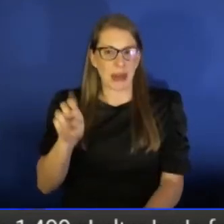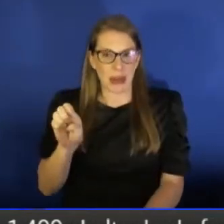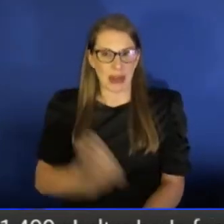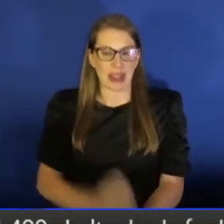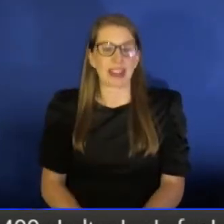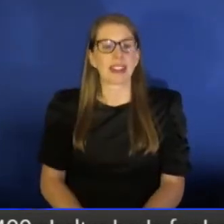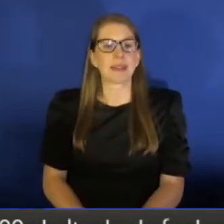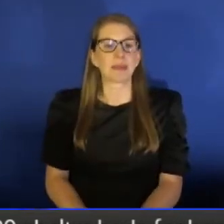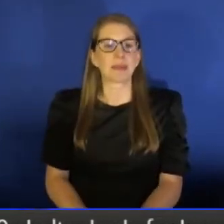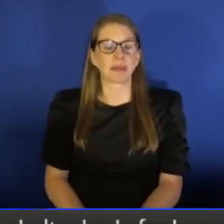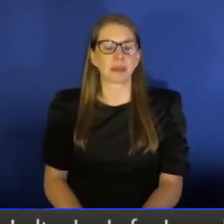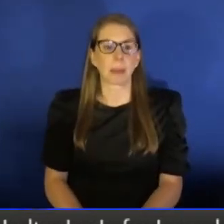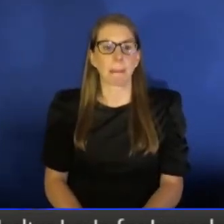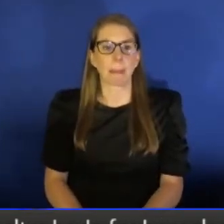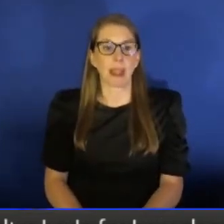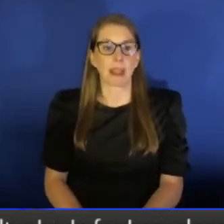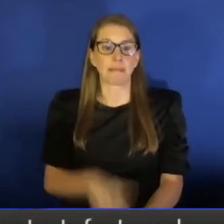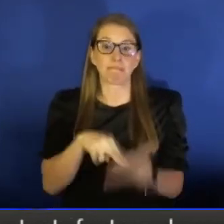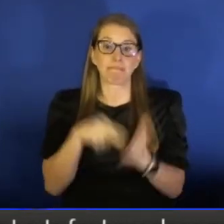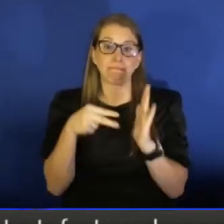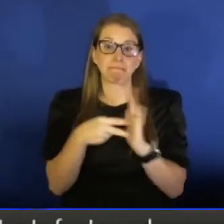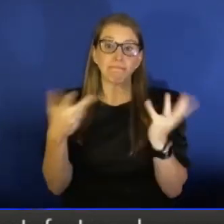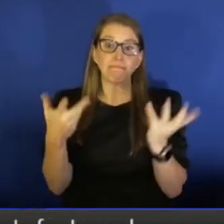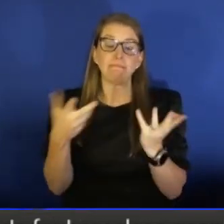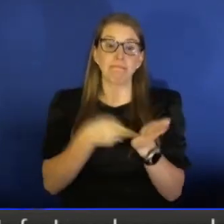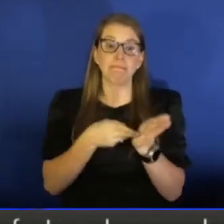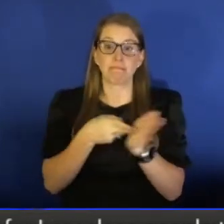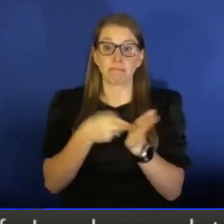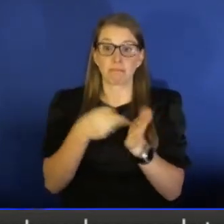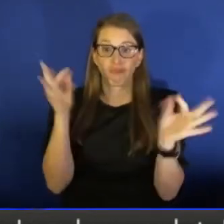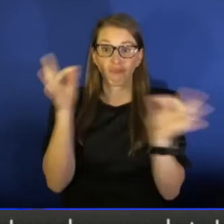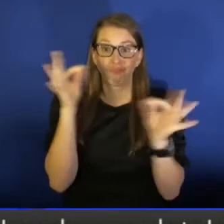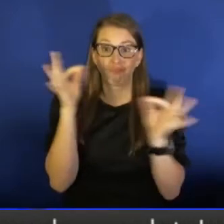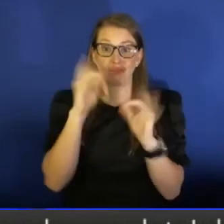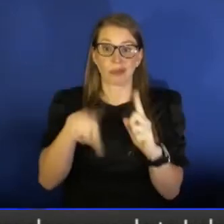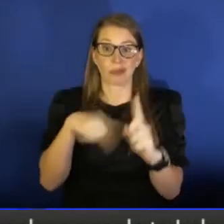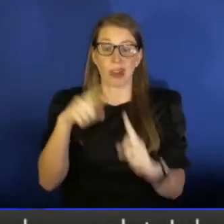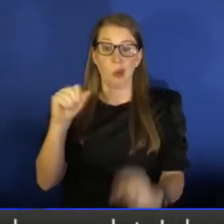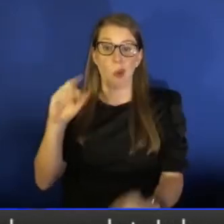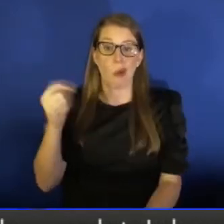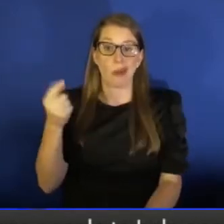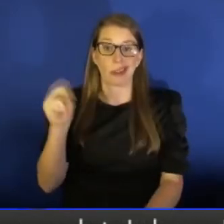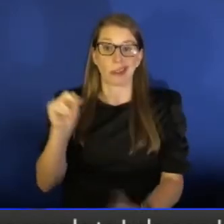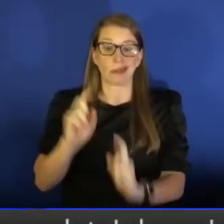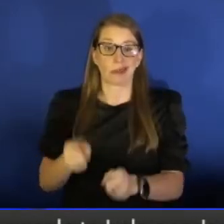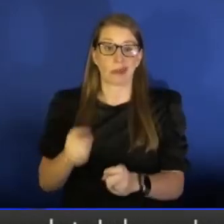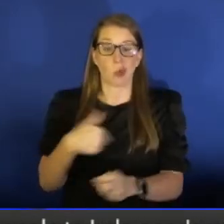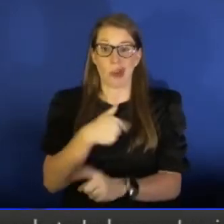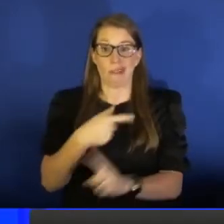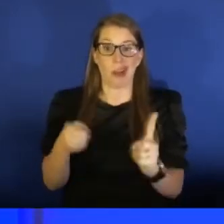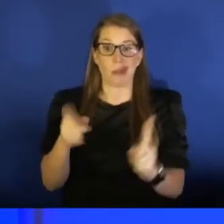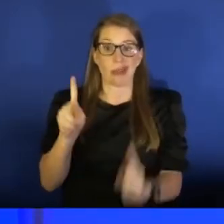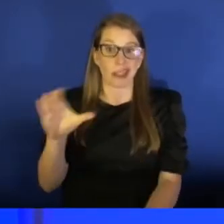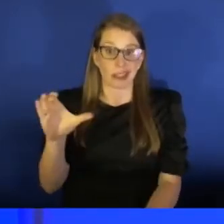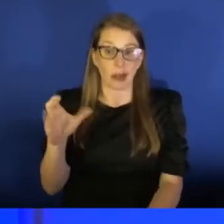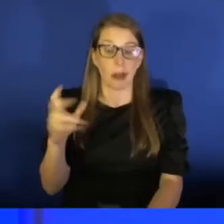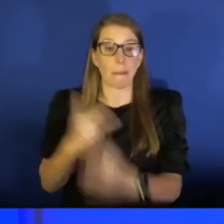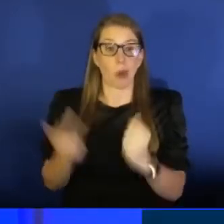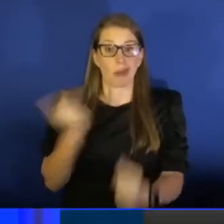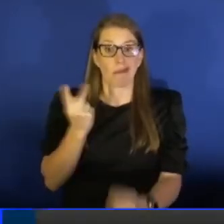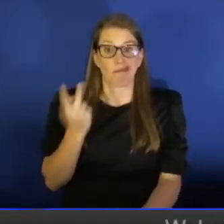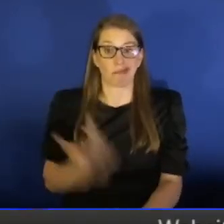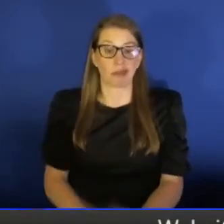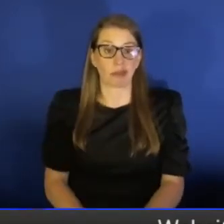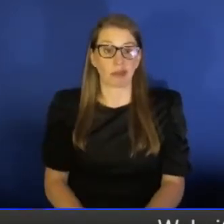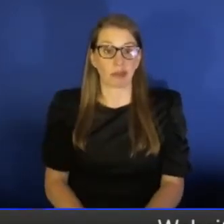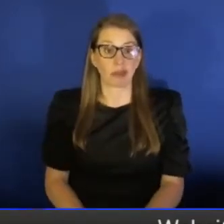was, honestly, I knew nothing about organ donation. And we're from Kansas City, both my husband and I. And that was one of the